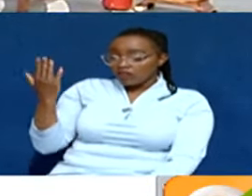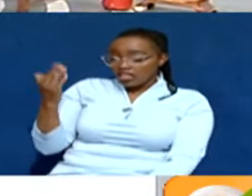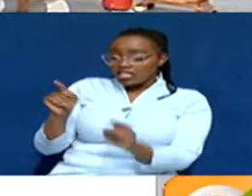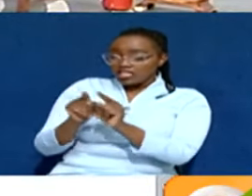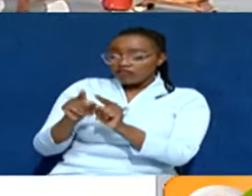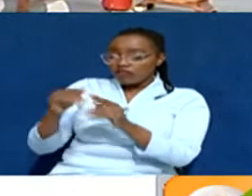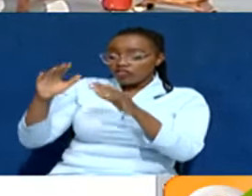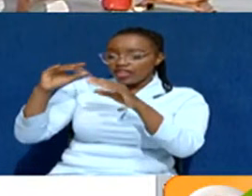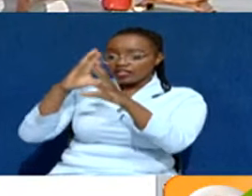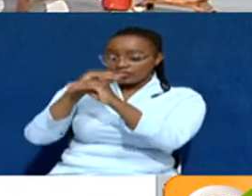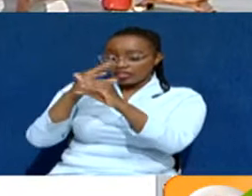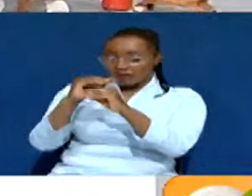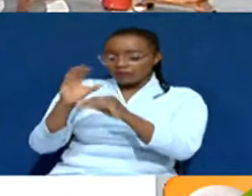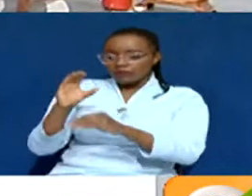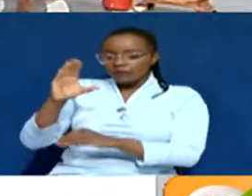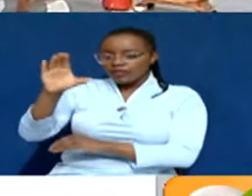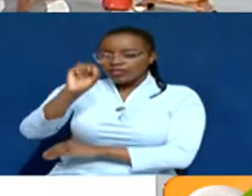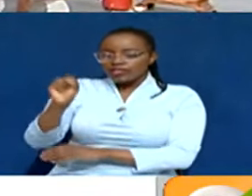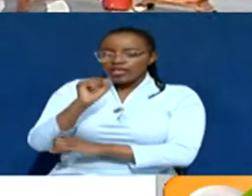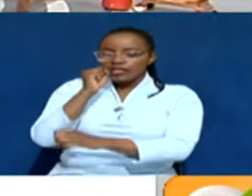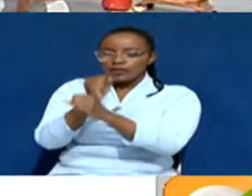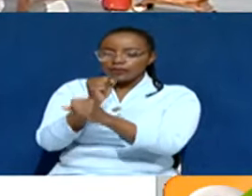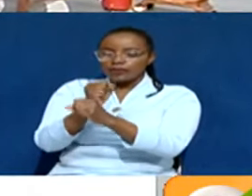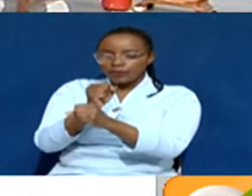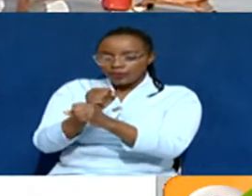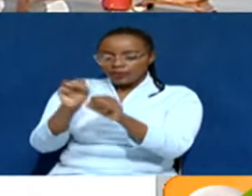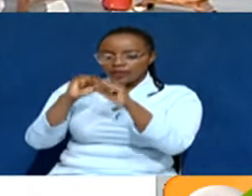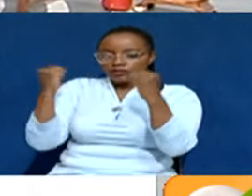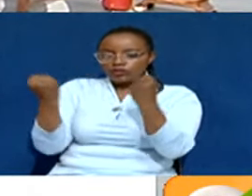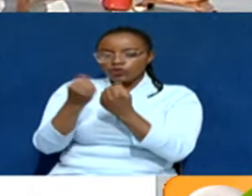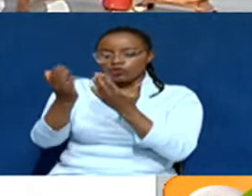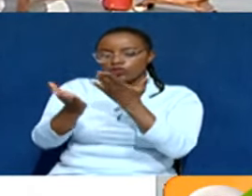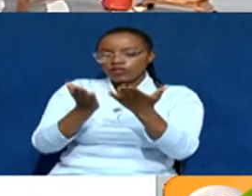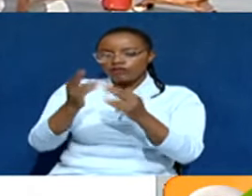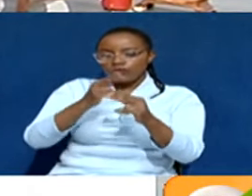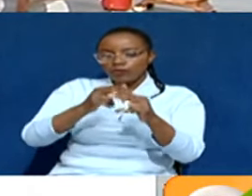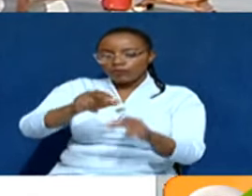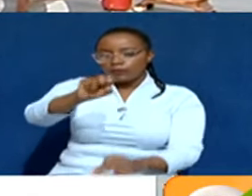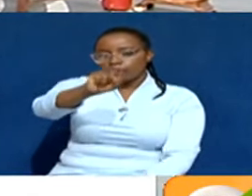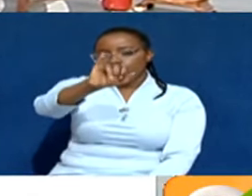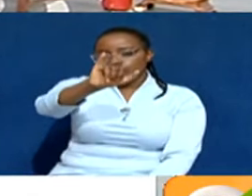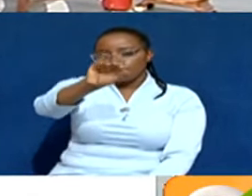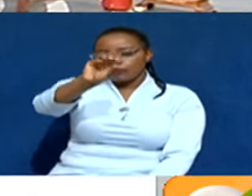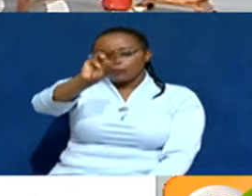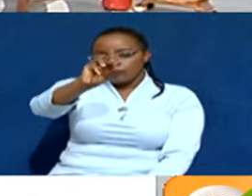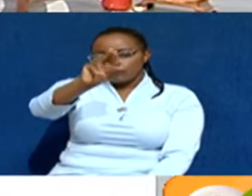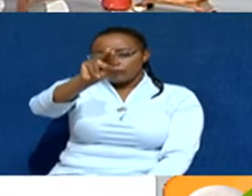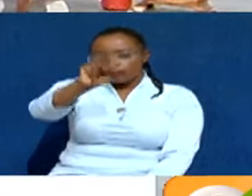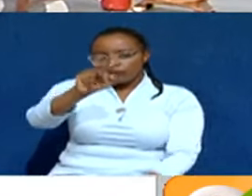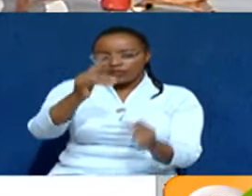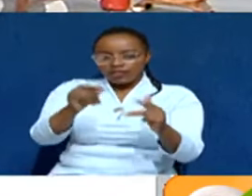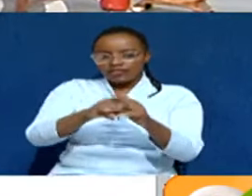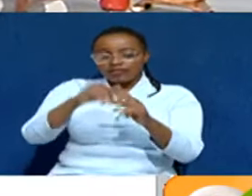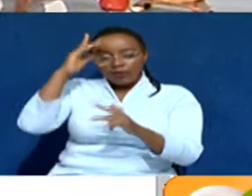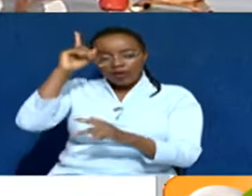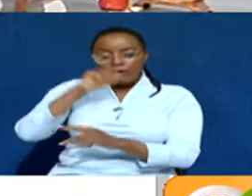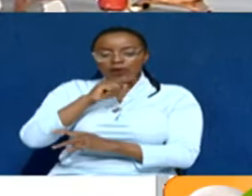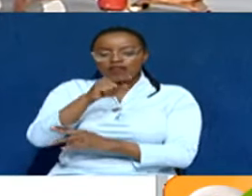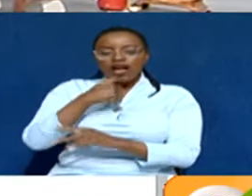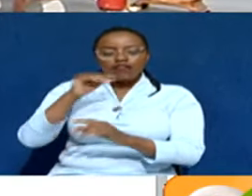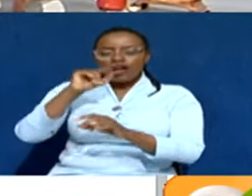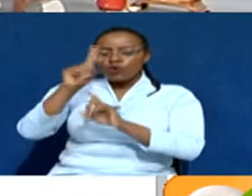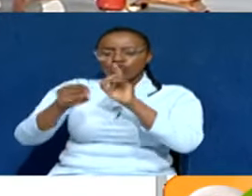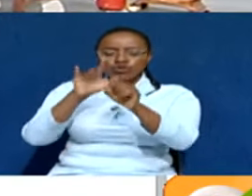live on Skype is the Cabinet Secretary for Labor and Social Services, Simon Chulugui. Let's get on it. I know you guys have a